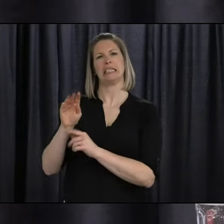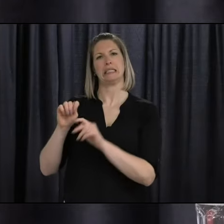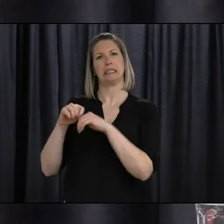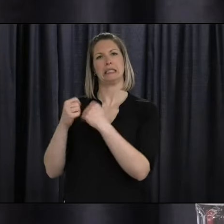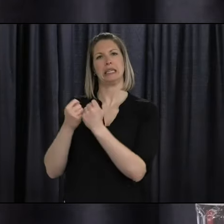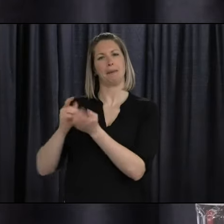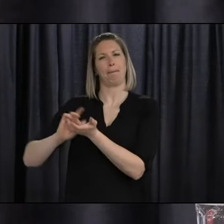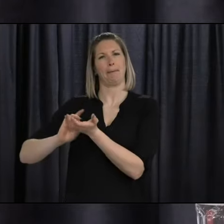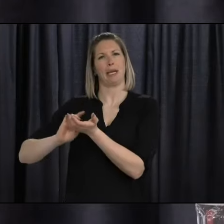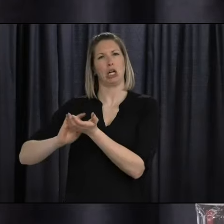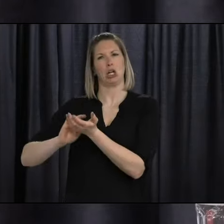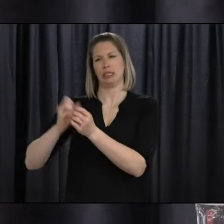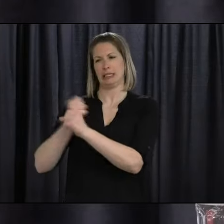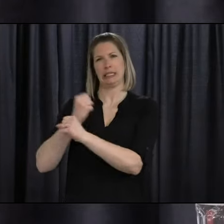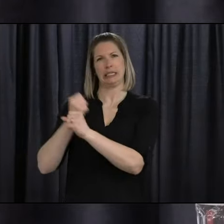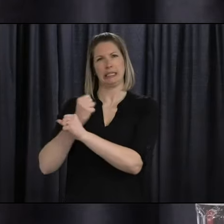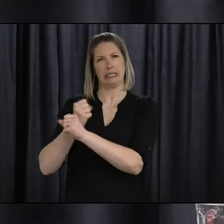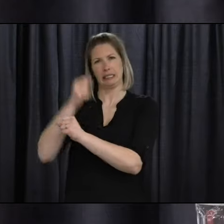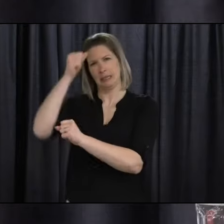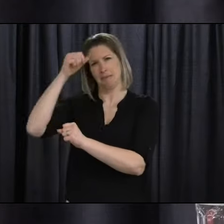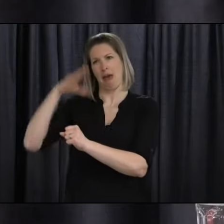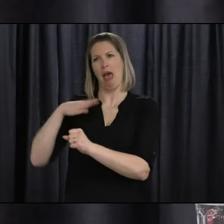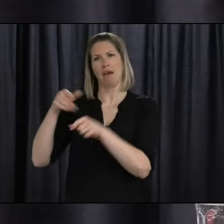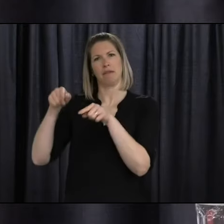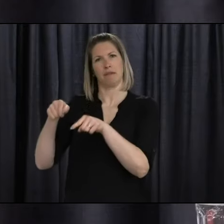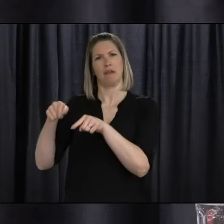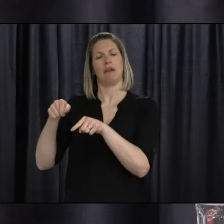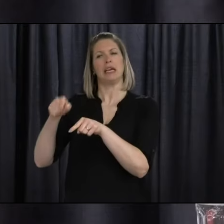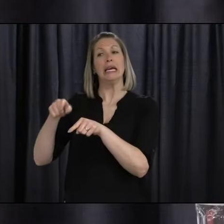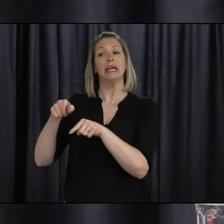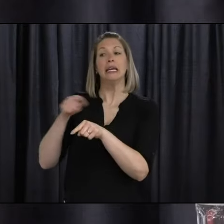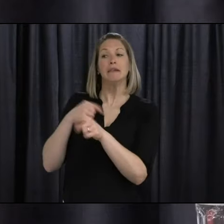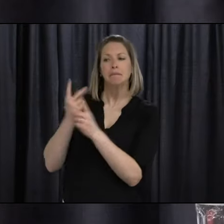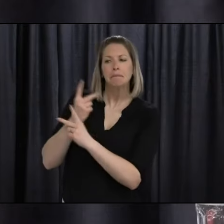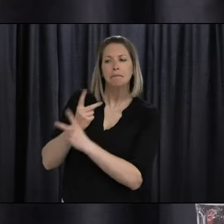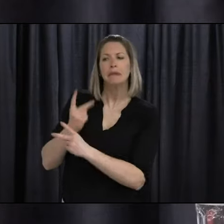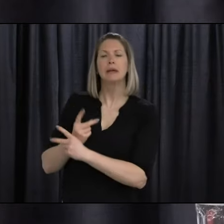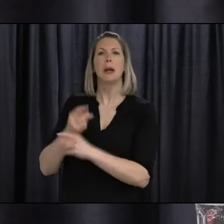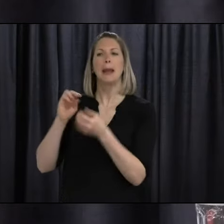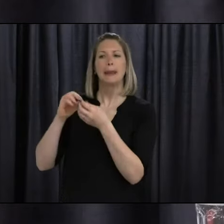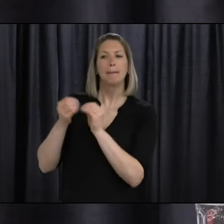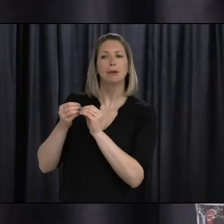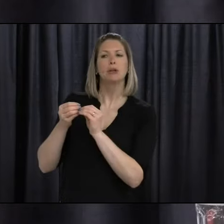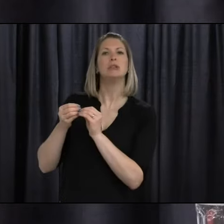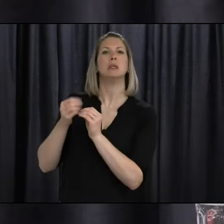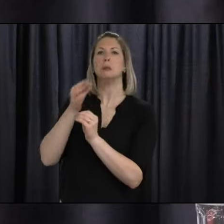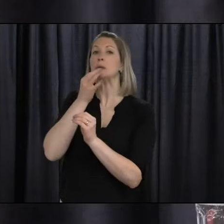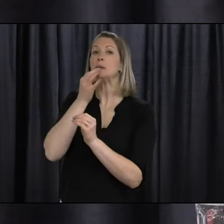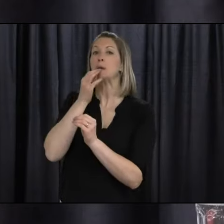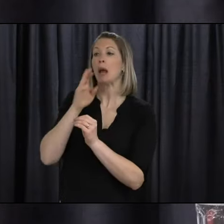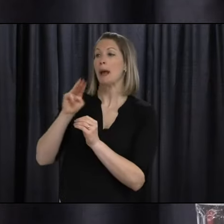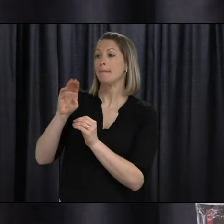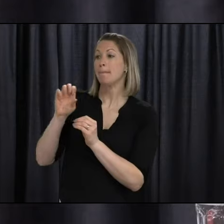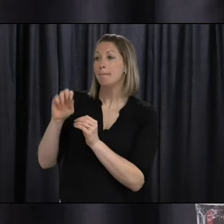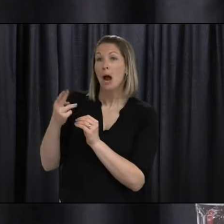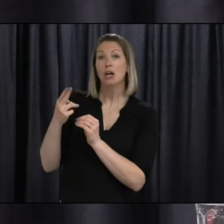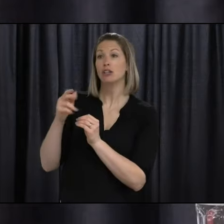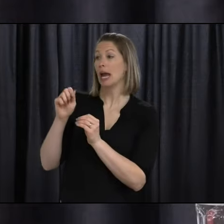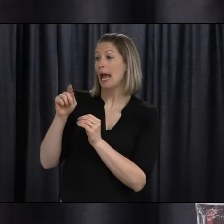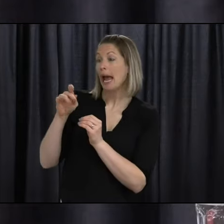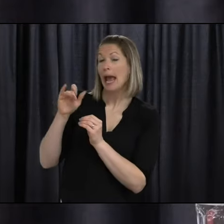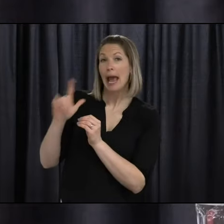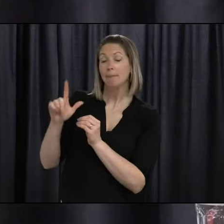demands. BC, I think, has the furthest advanced with that kind of modelling, but that's of interest nationally as well. And no doubt these